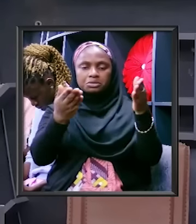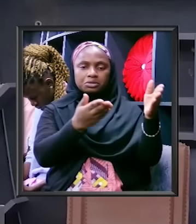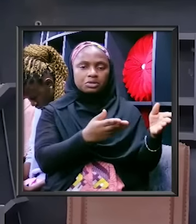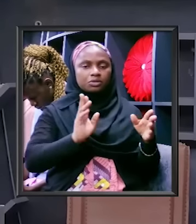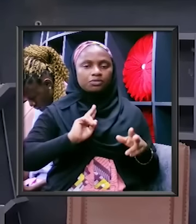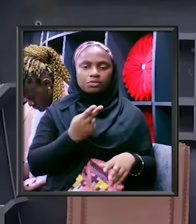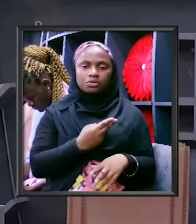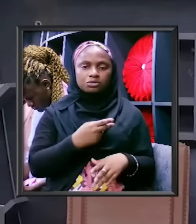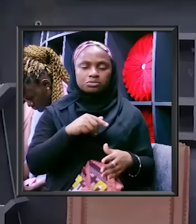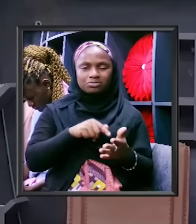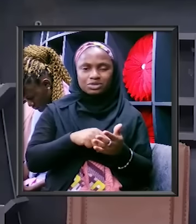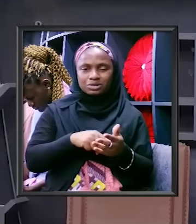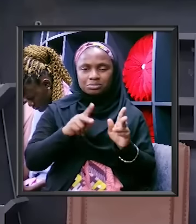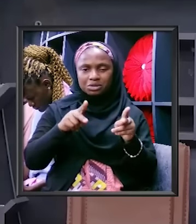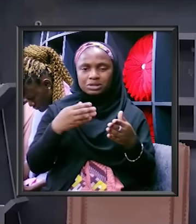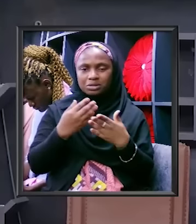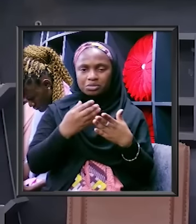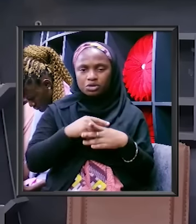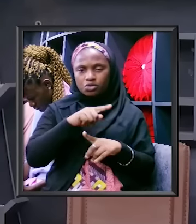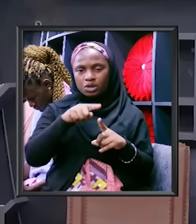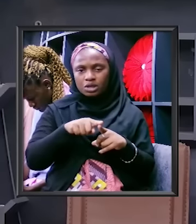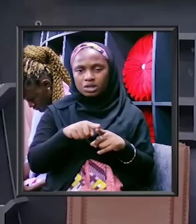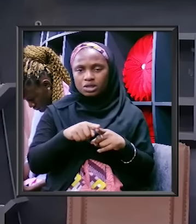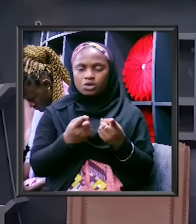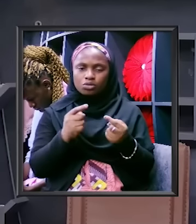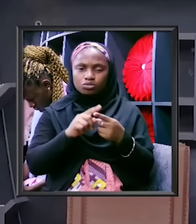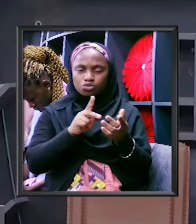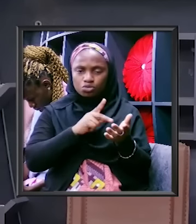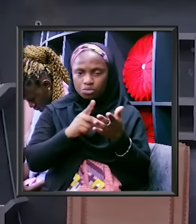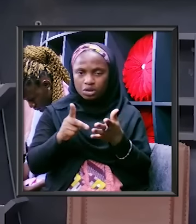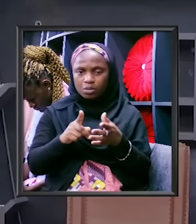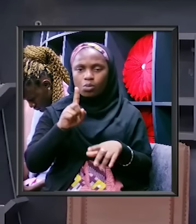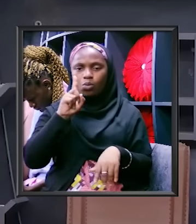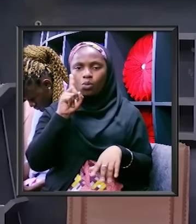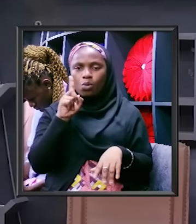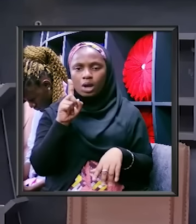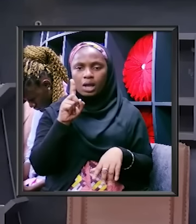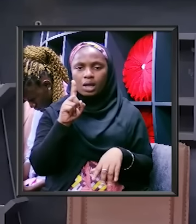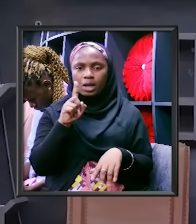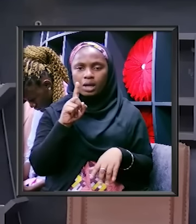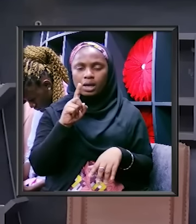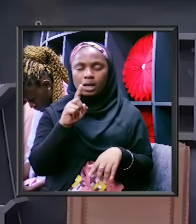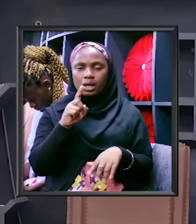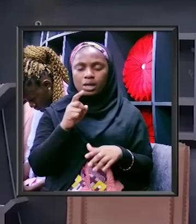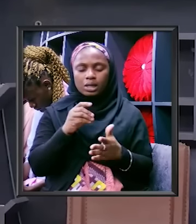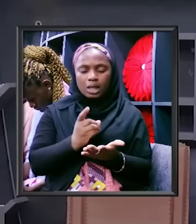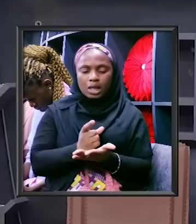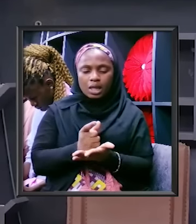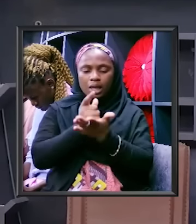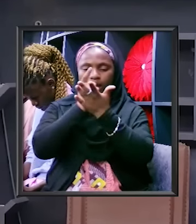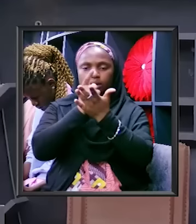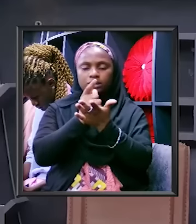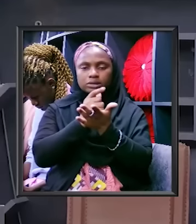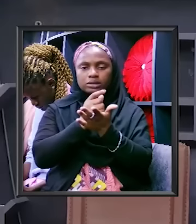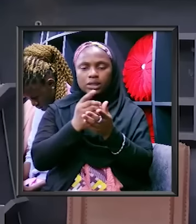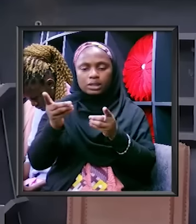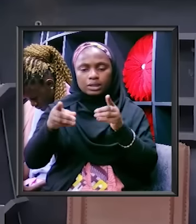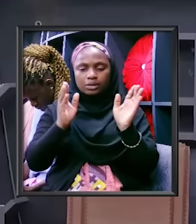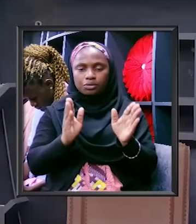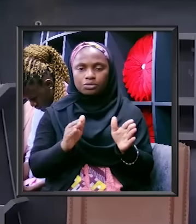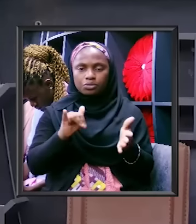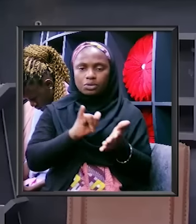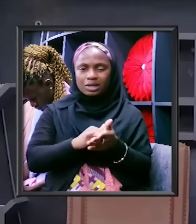this man money, when he reached to pay him, they say one assistant director that time, tell